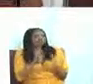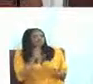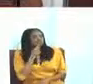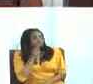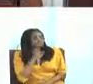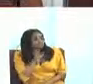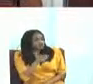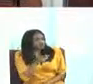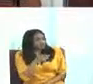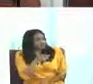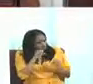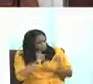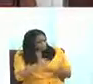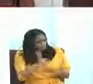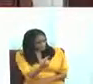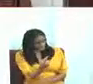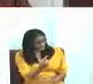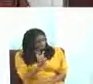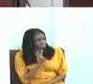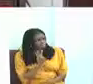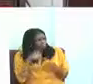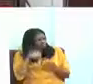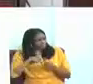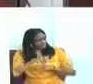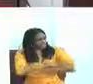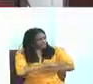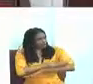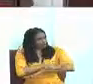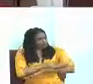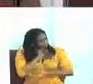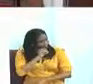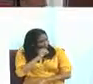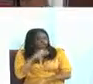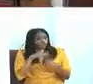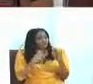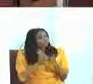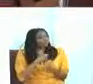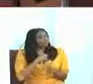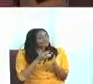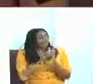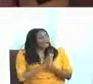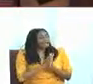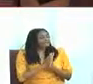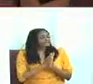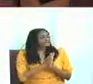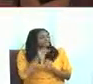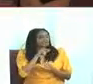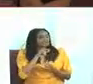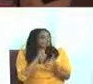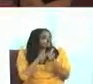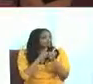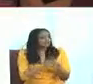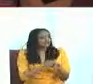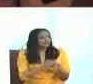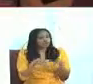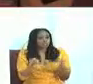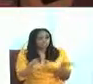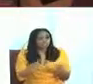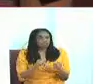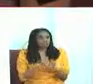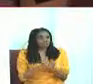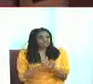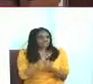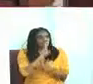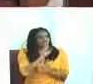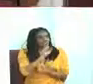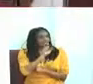can come here to this table. All we ask is that you follow the directions of the ushers. They'll lead you in